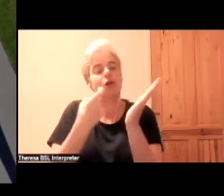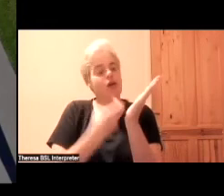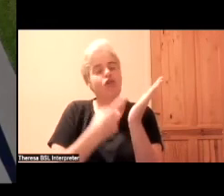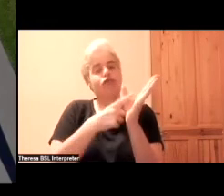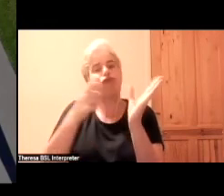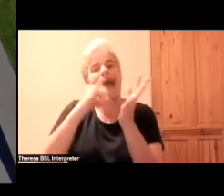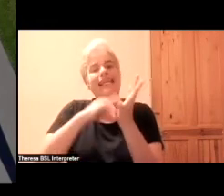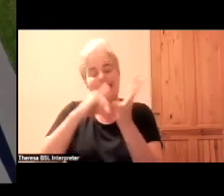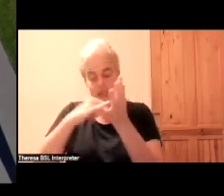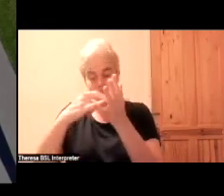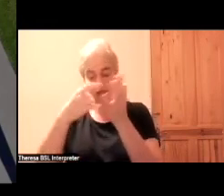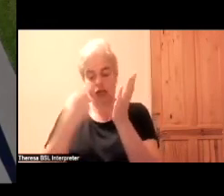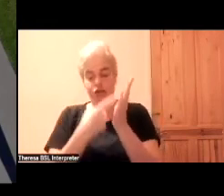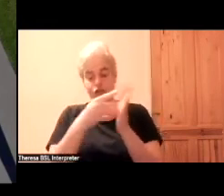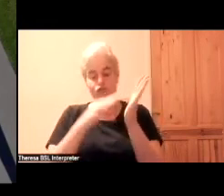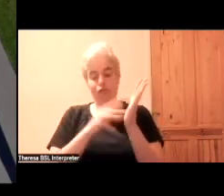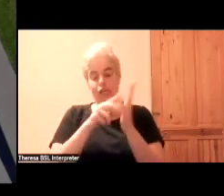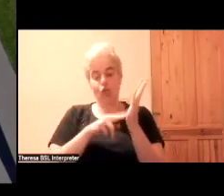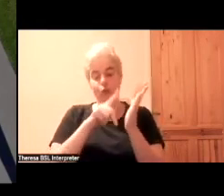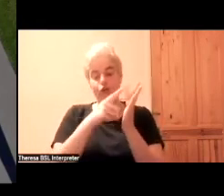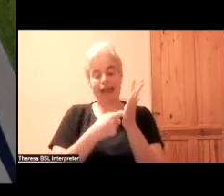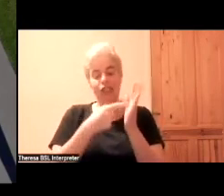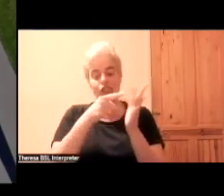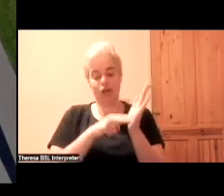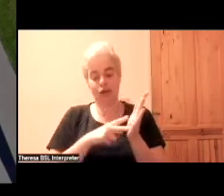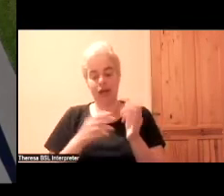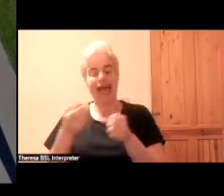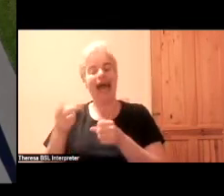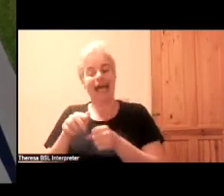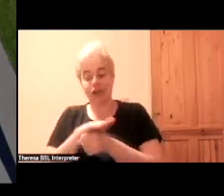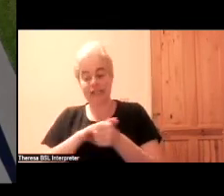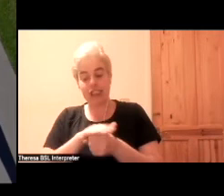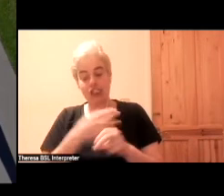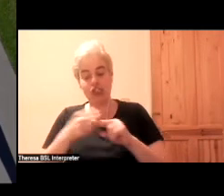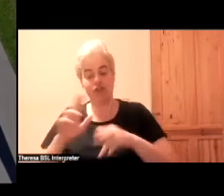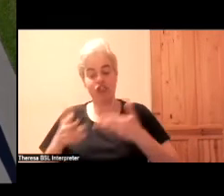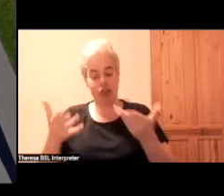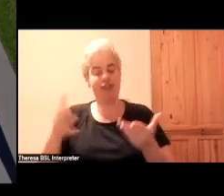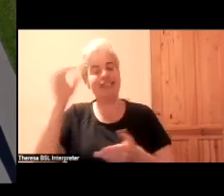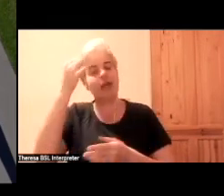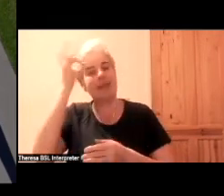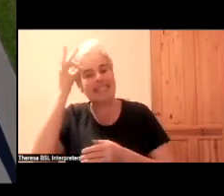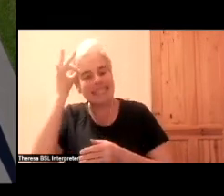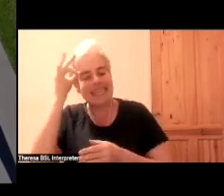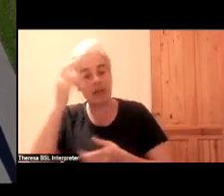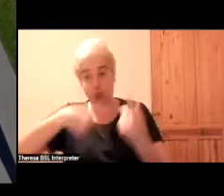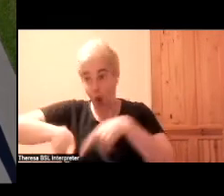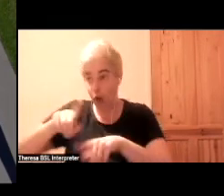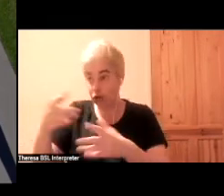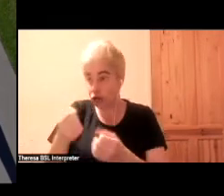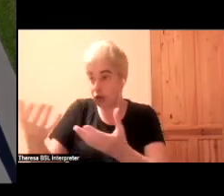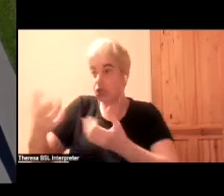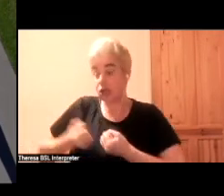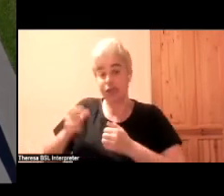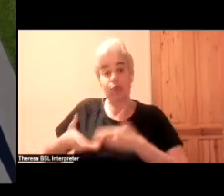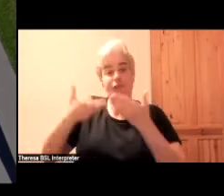Remuneration and Conditions of Service Committee, providing for all the dioceses a minimum of generosity, which all of them should adopt, thus